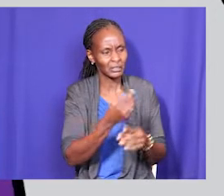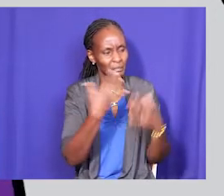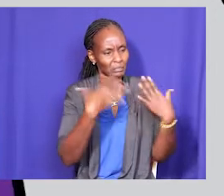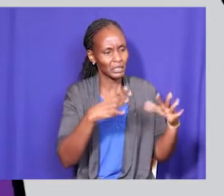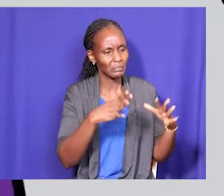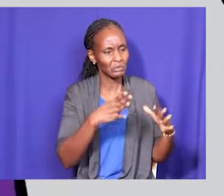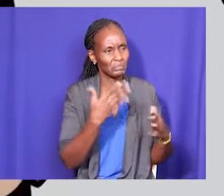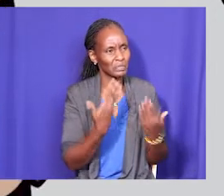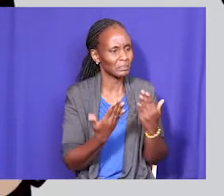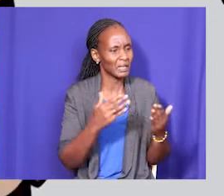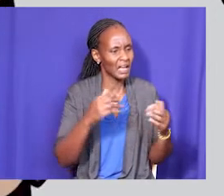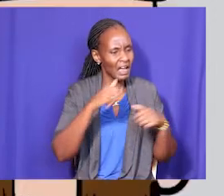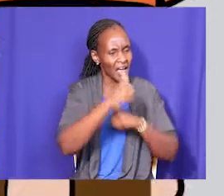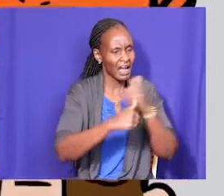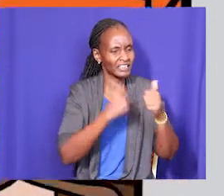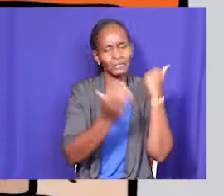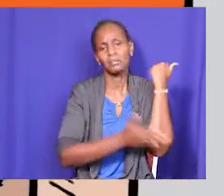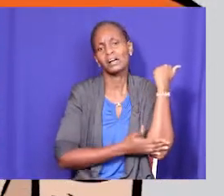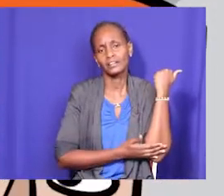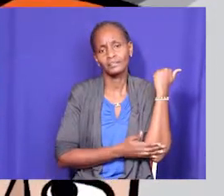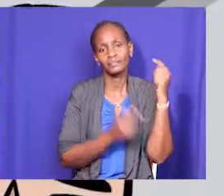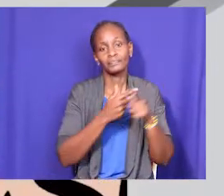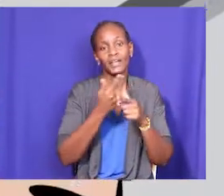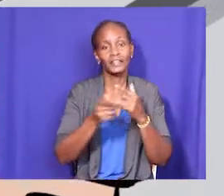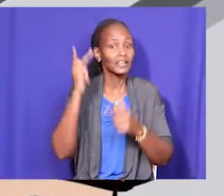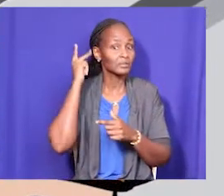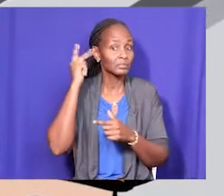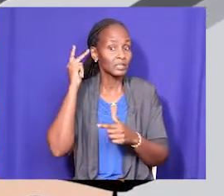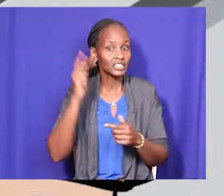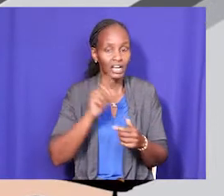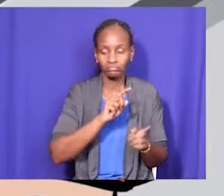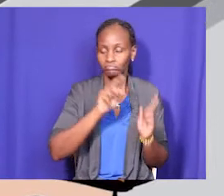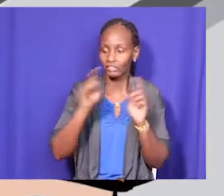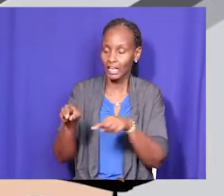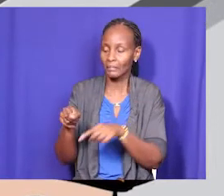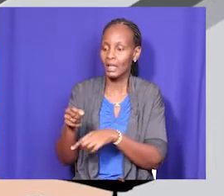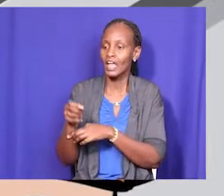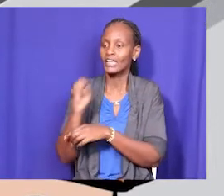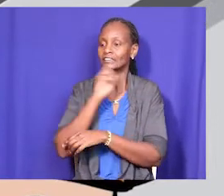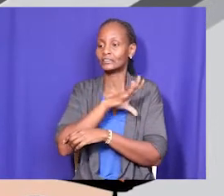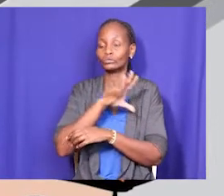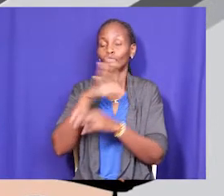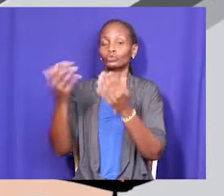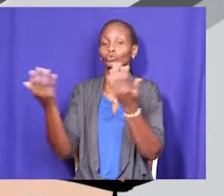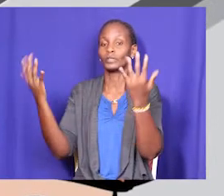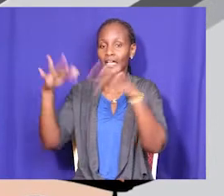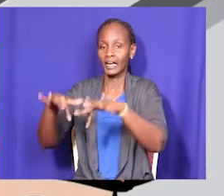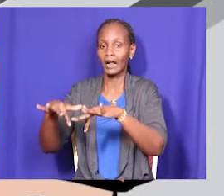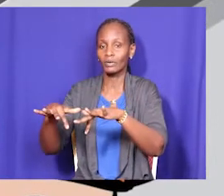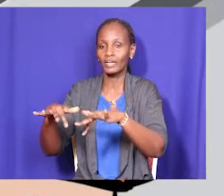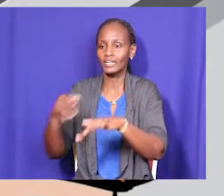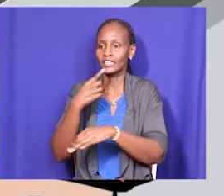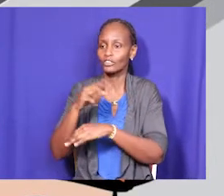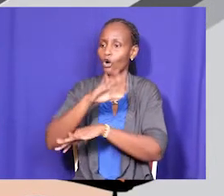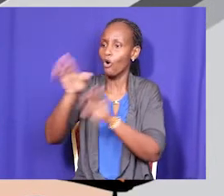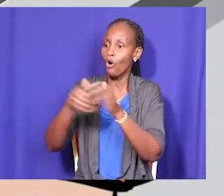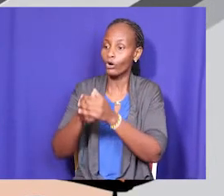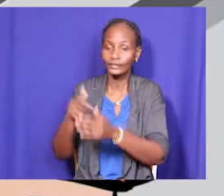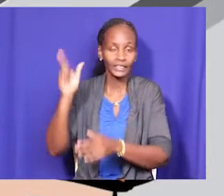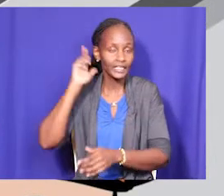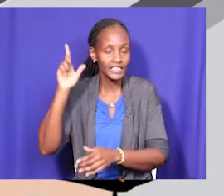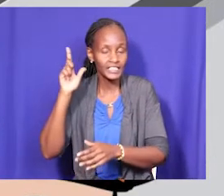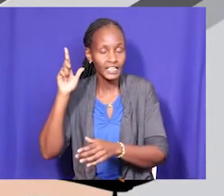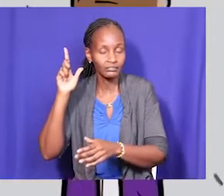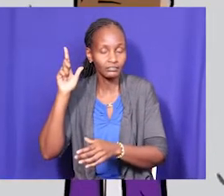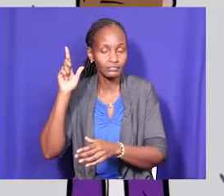acting oddly. Then Peter stepped forward and shouted to the crowd. Hey, all you! Listen carefully,